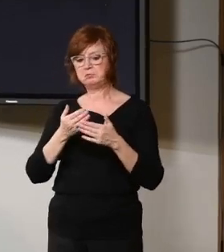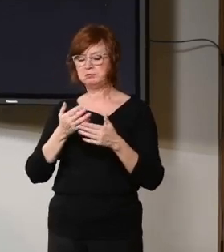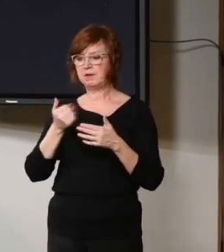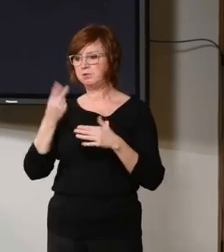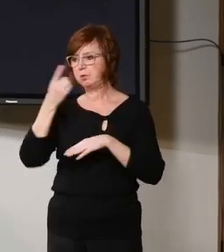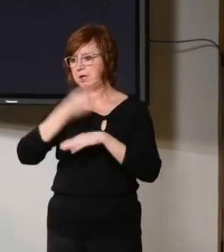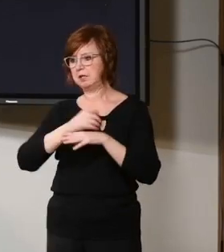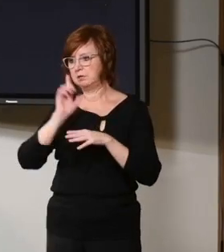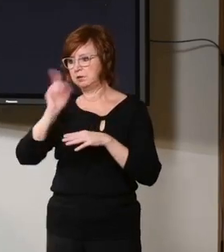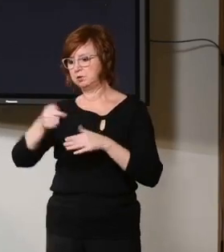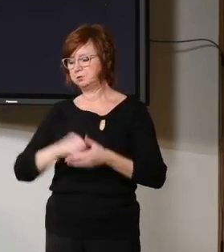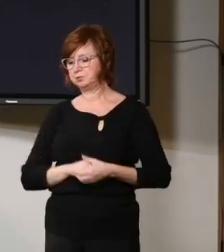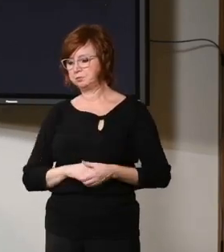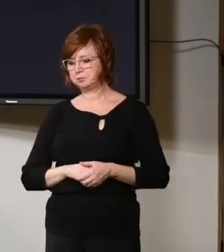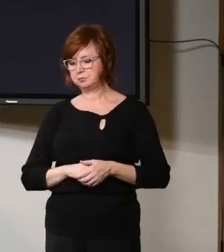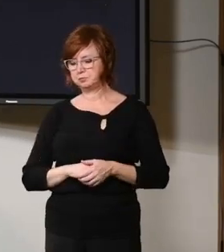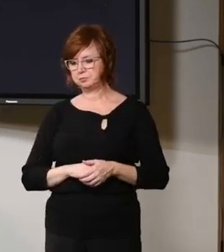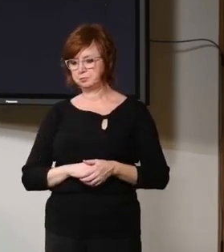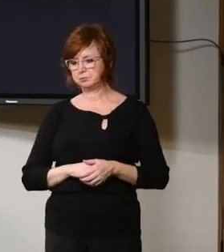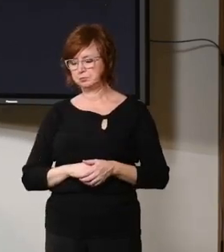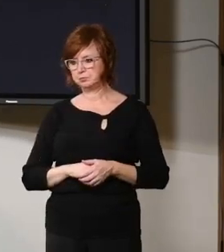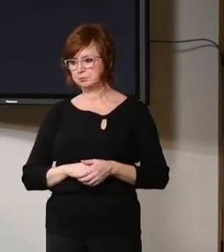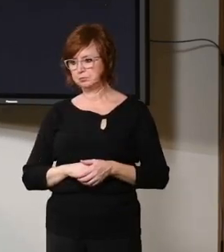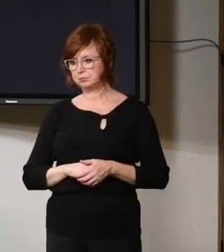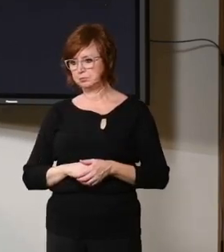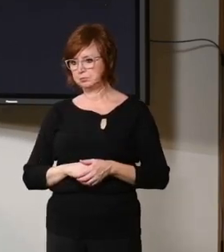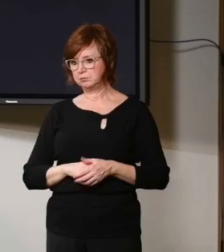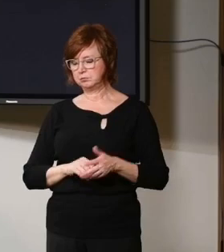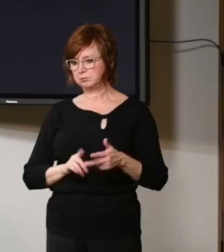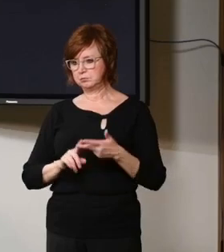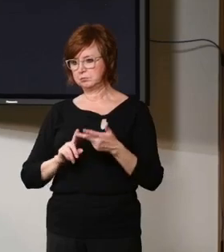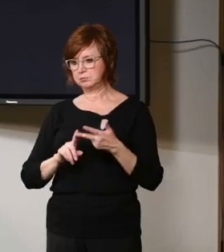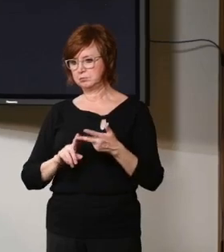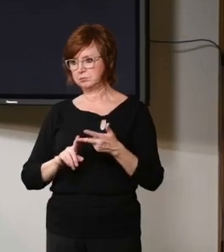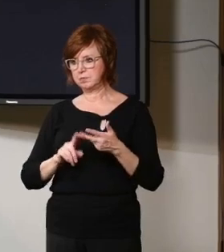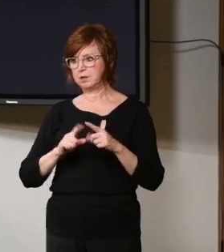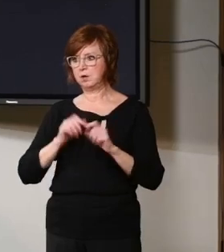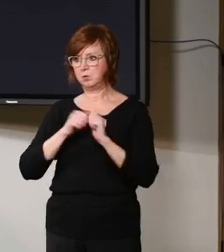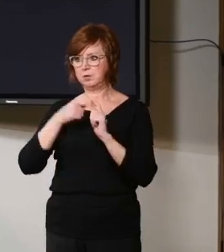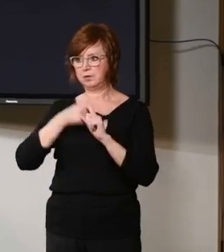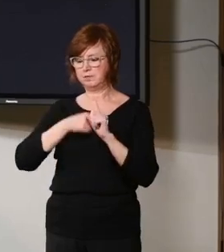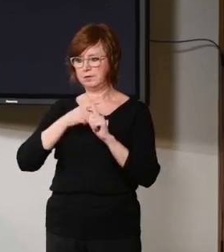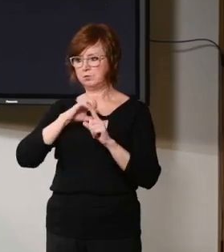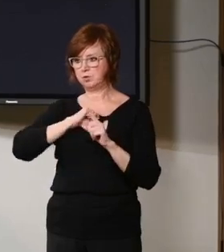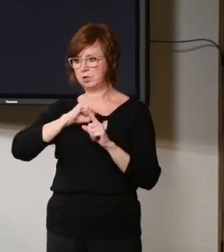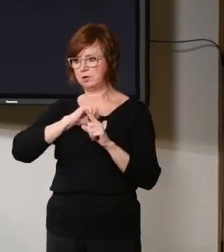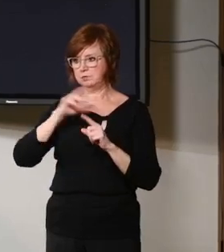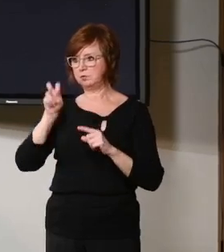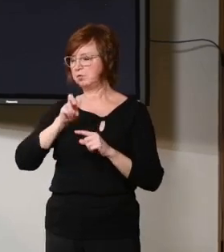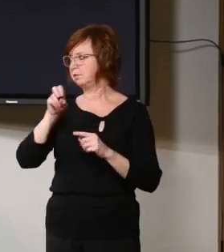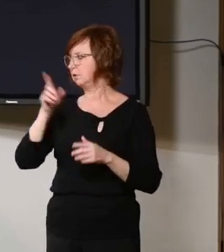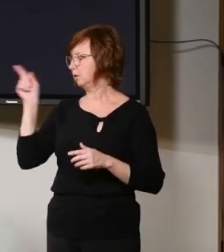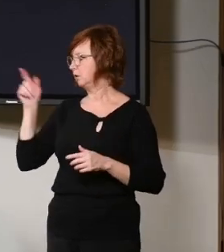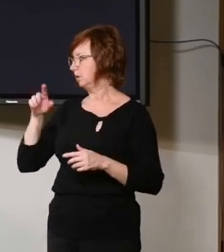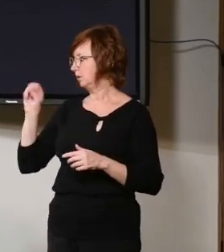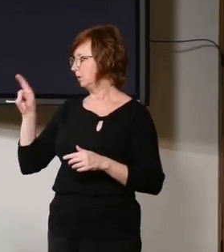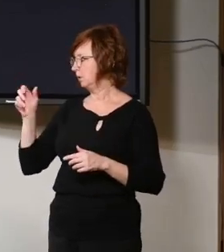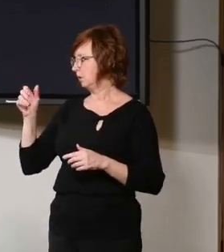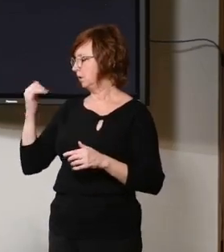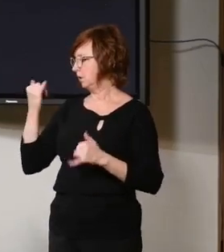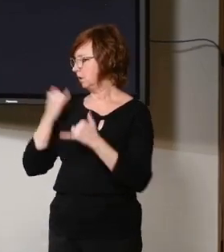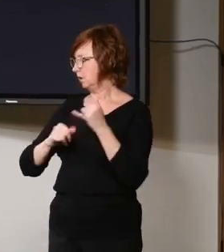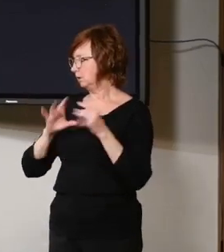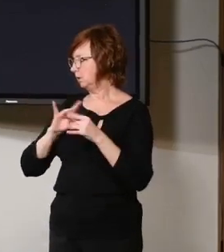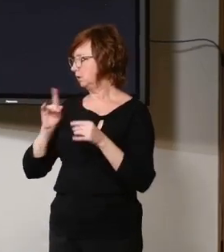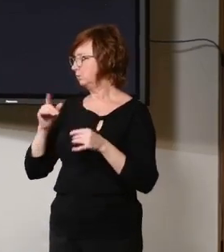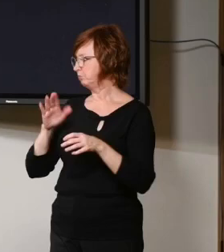you have to stay home in any case if you have fever, cough, and have traveled. Mr. Livingston? No,